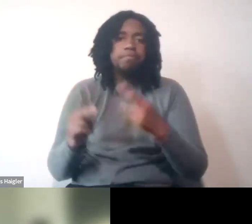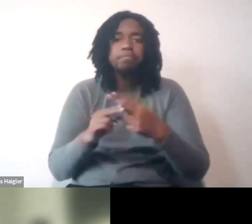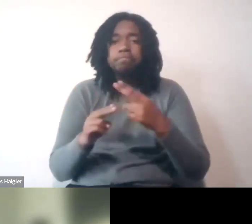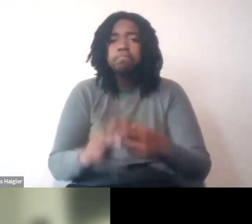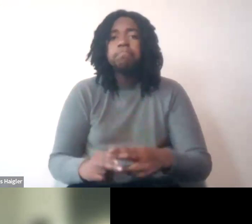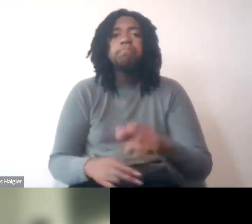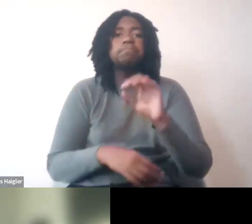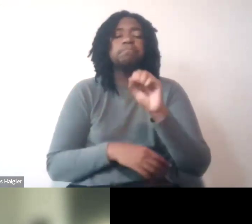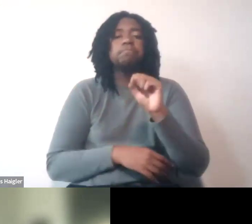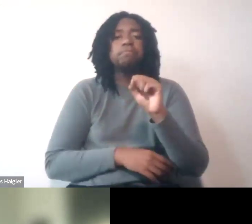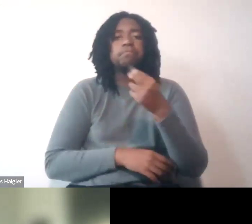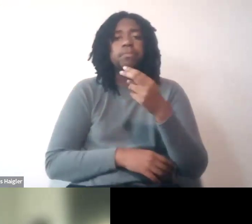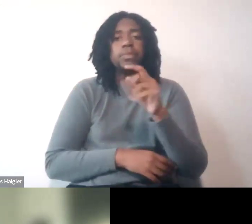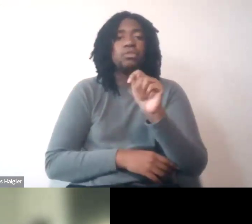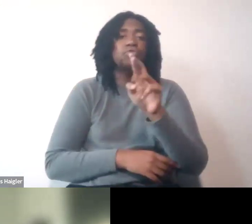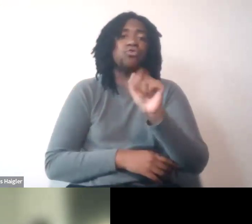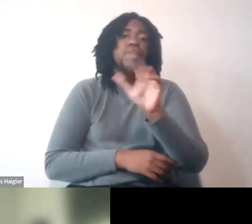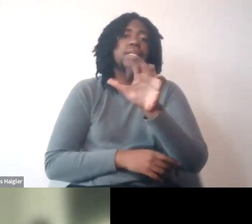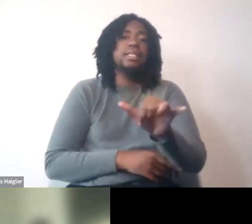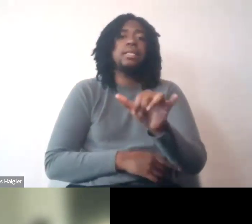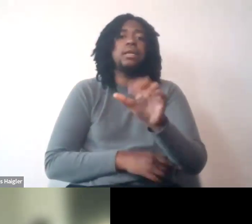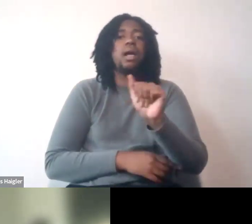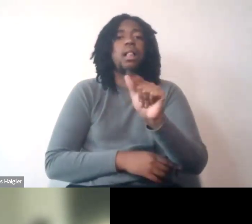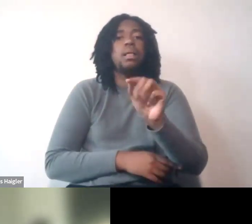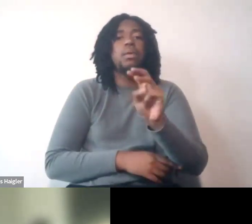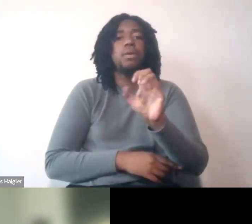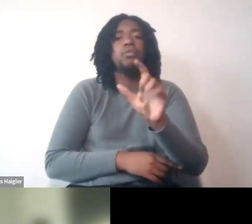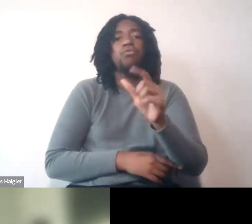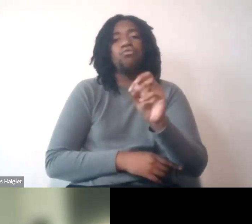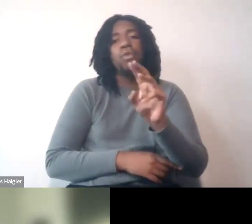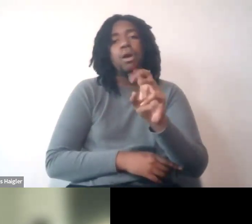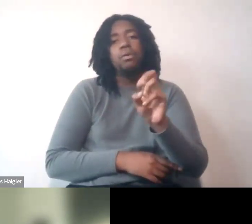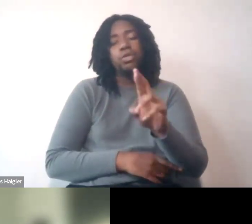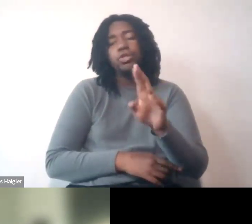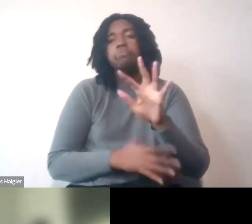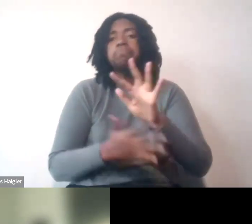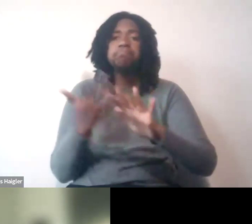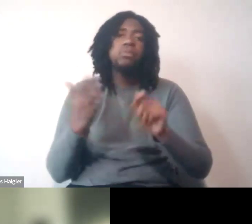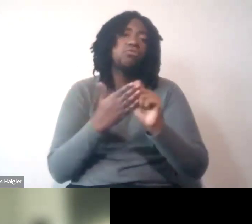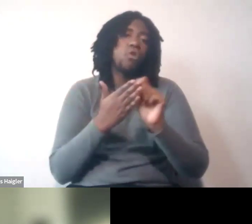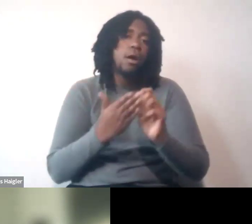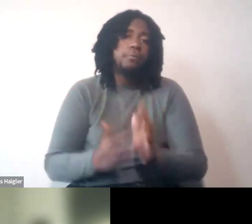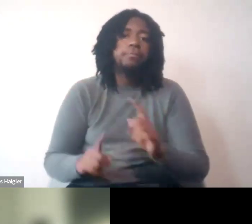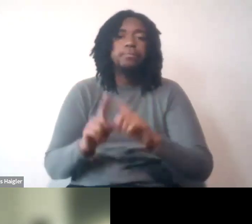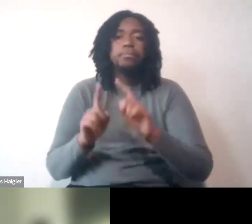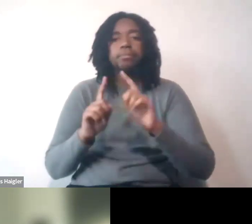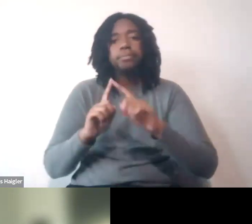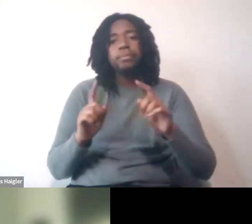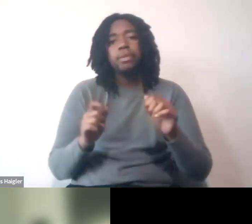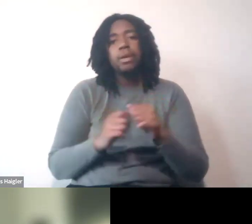Axio, Tracy Alchemy Crowder, Louisiana Duarte Armendariz, who I mentioned earlier with